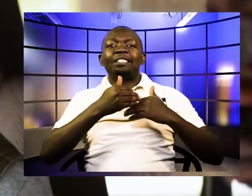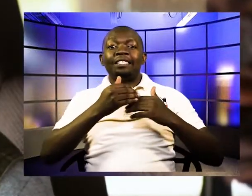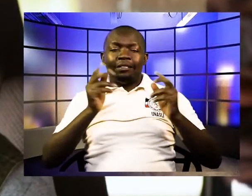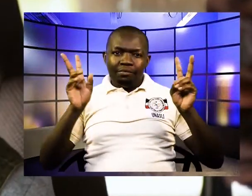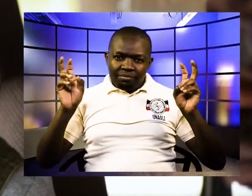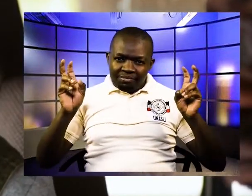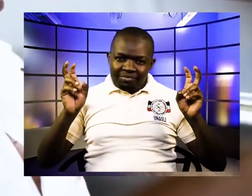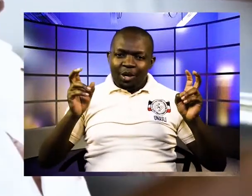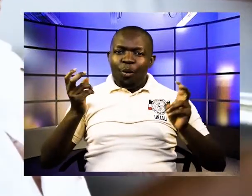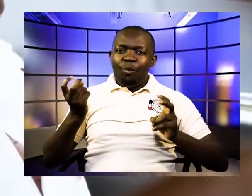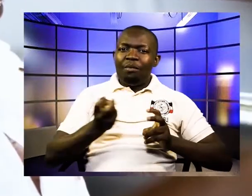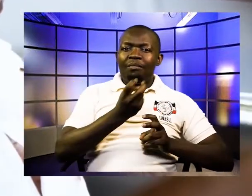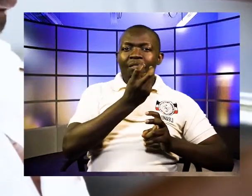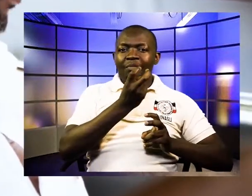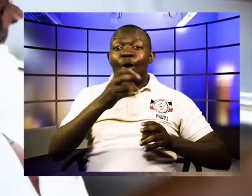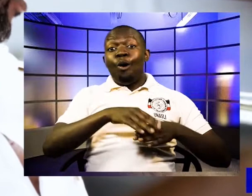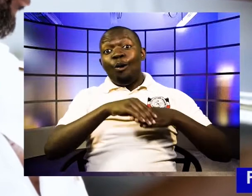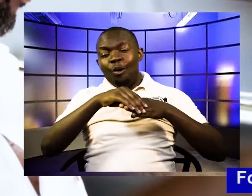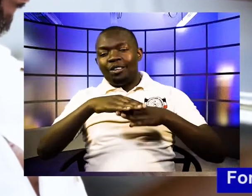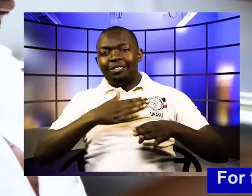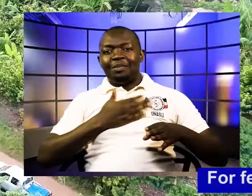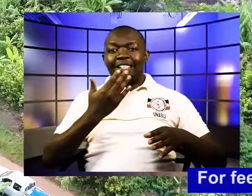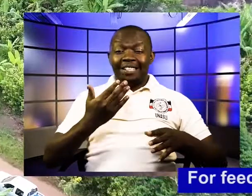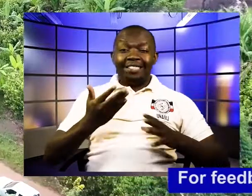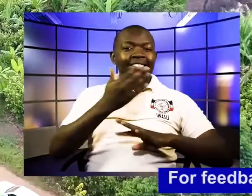hand. Disability is not inability.